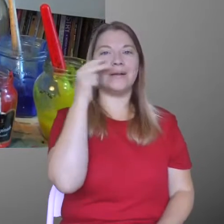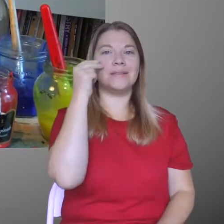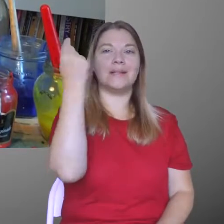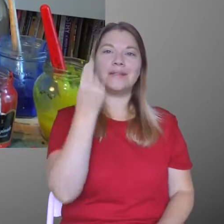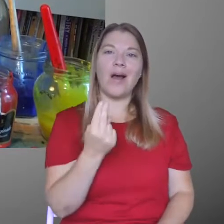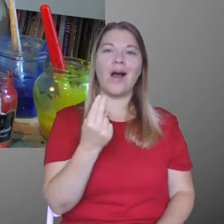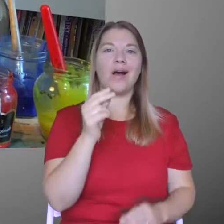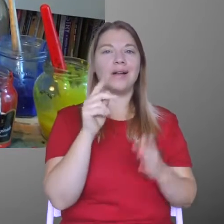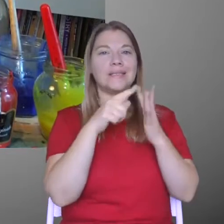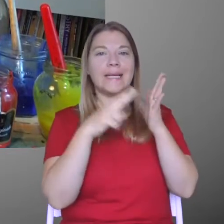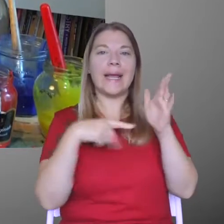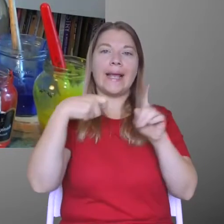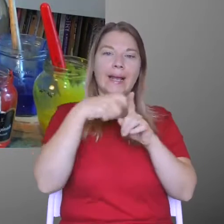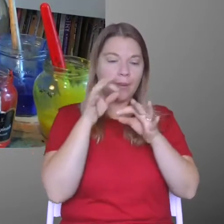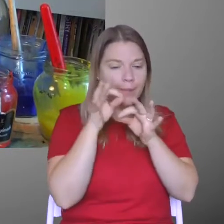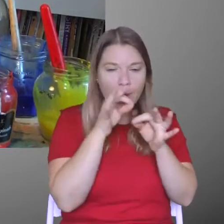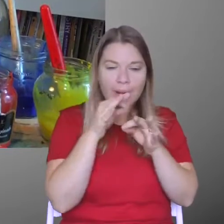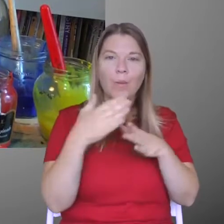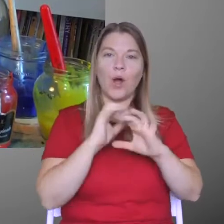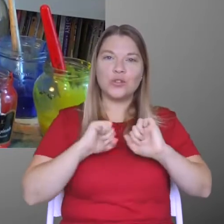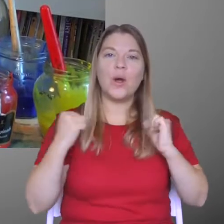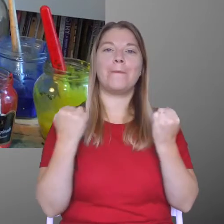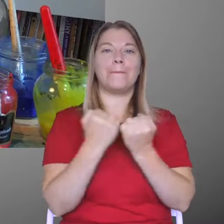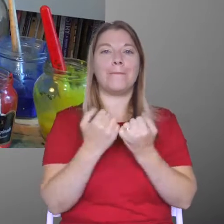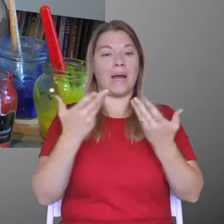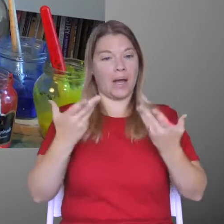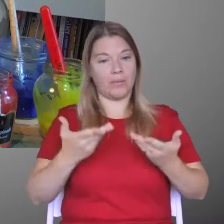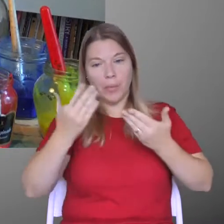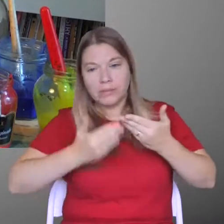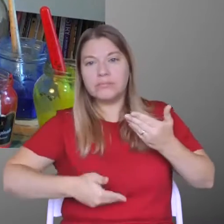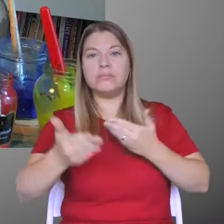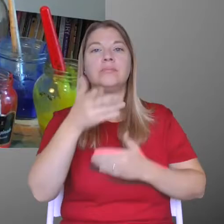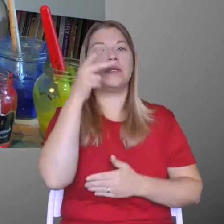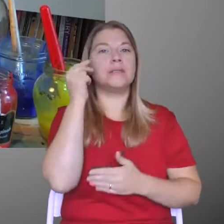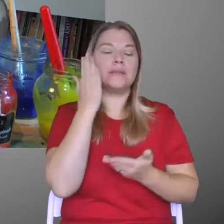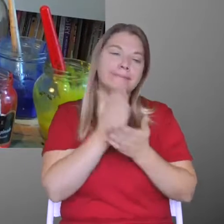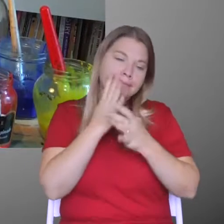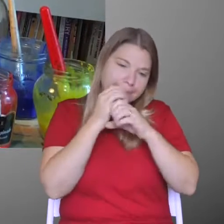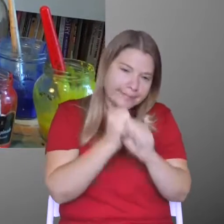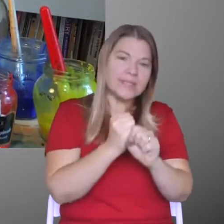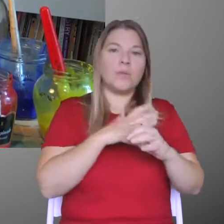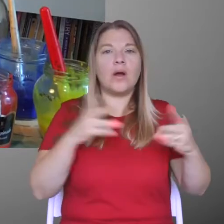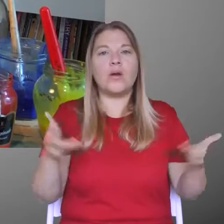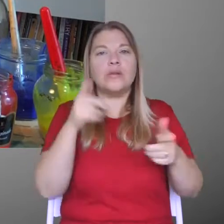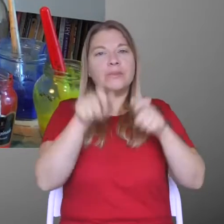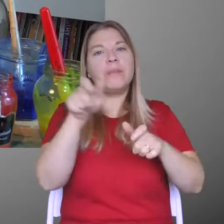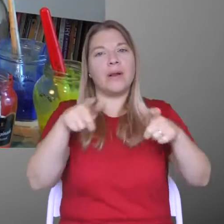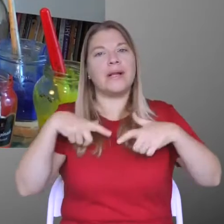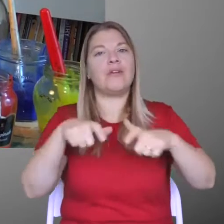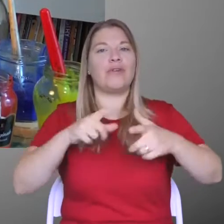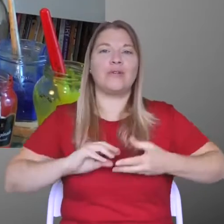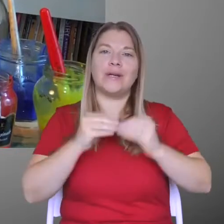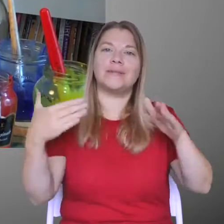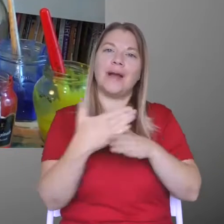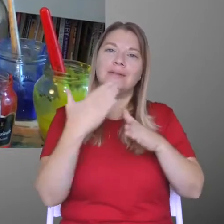Workshop. During this time, Sense are committed to helping people live creative and active lives. So over the